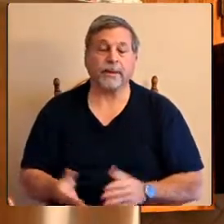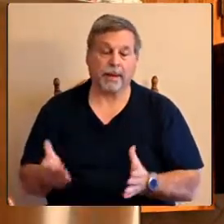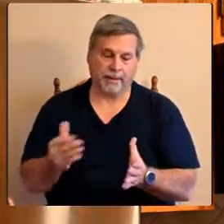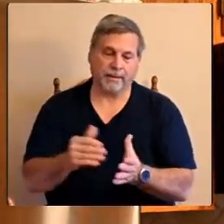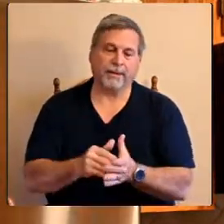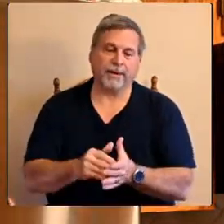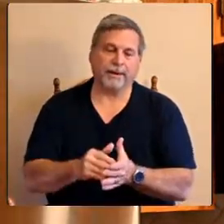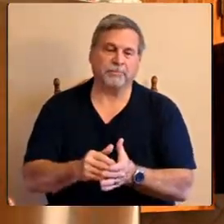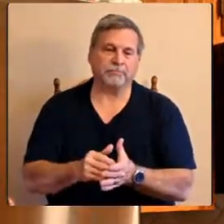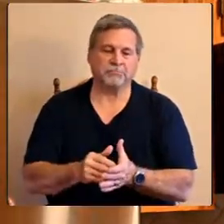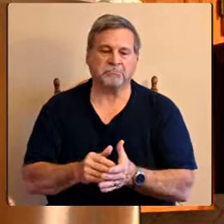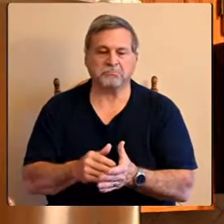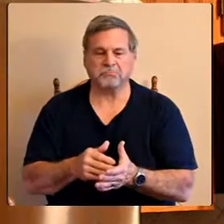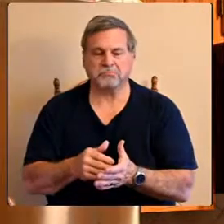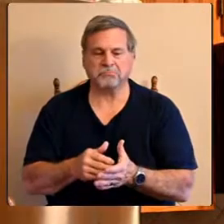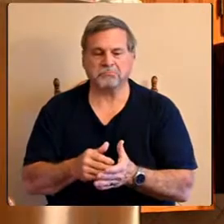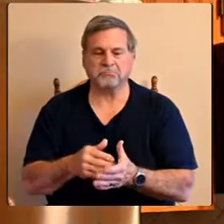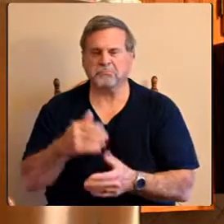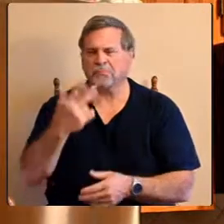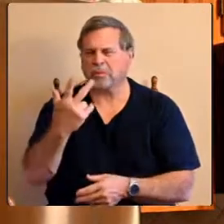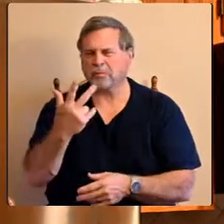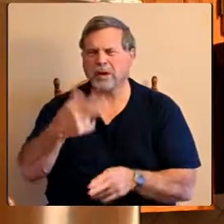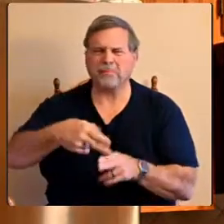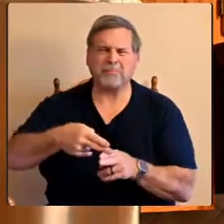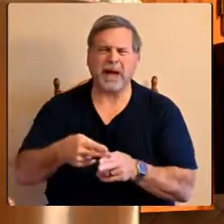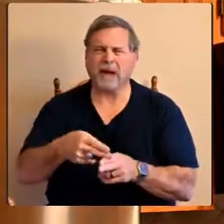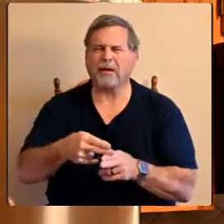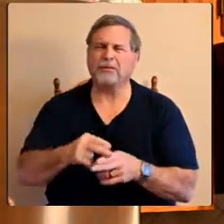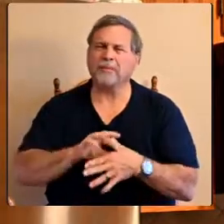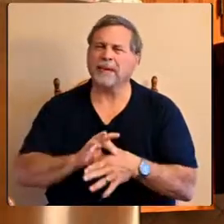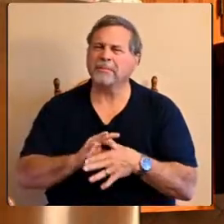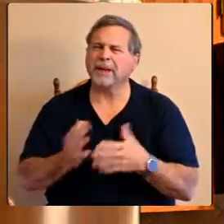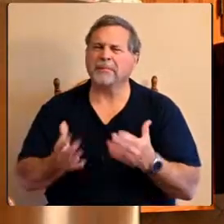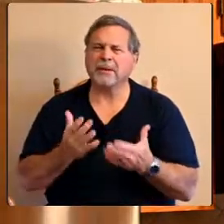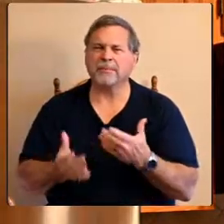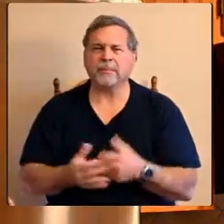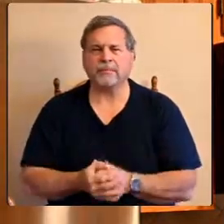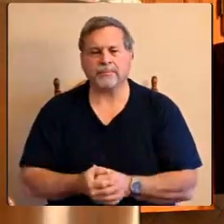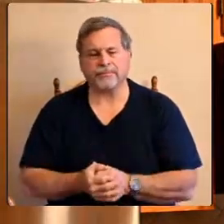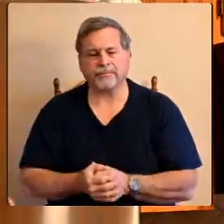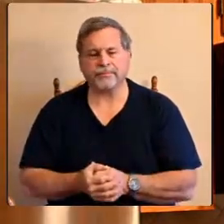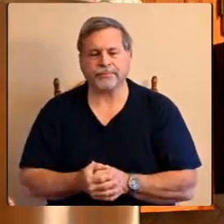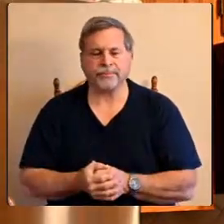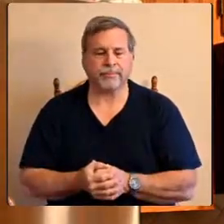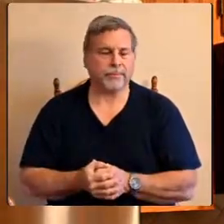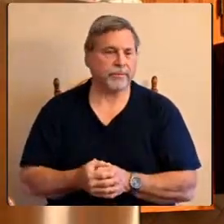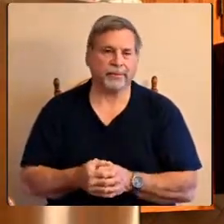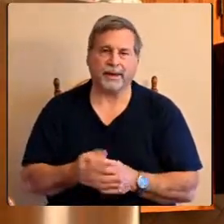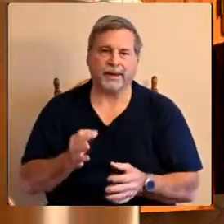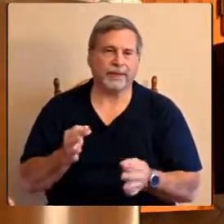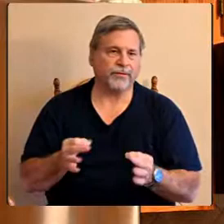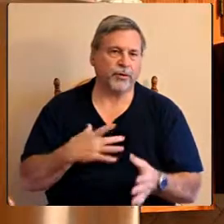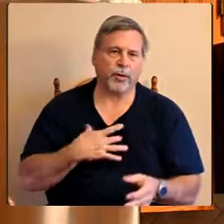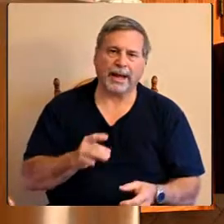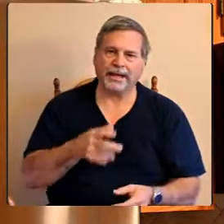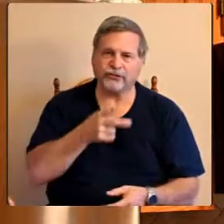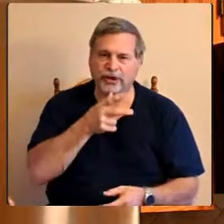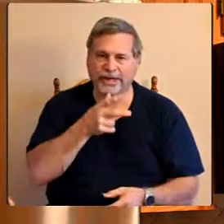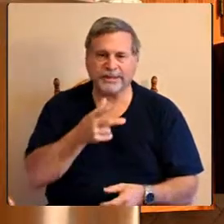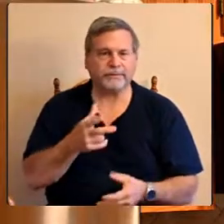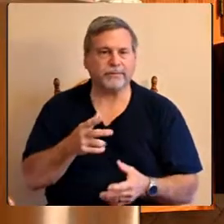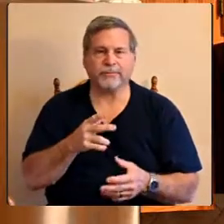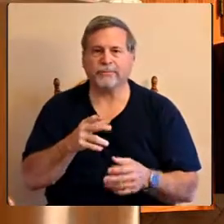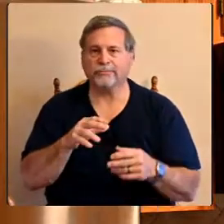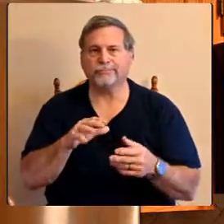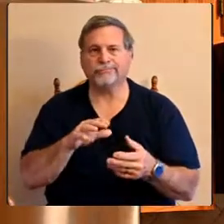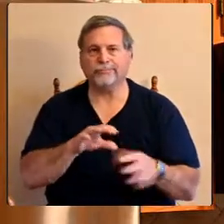Again, comes to about, 3 pounds of meat. Now you could put whatever you want in this. If you don't like chicken, you could put